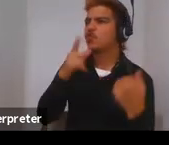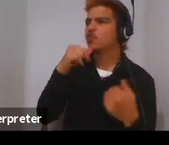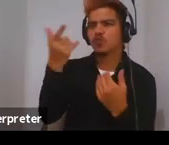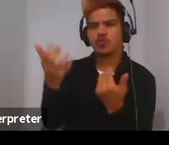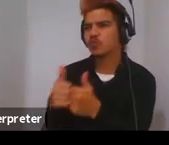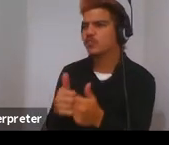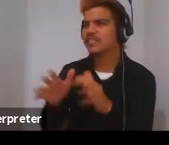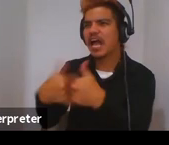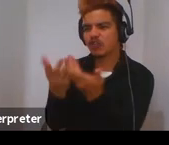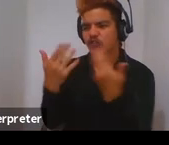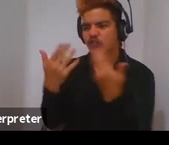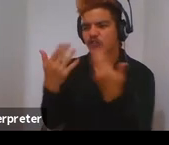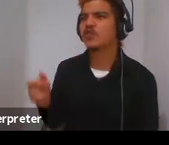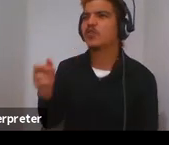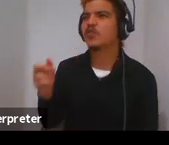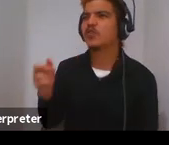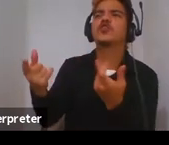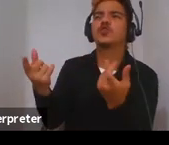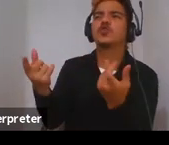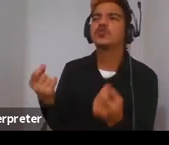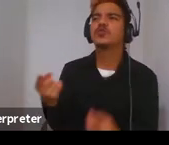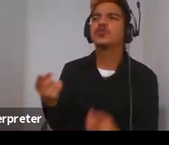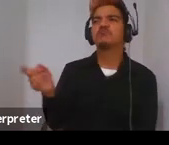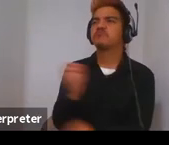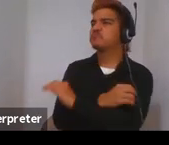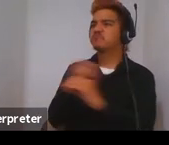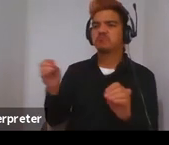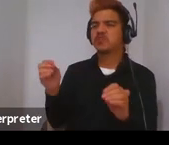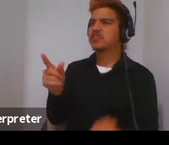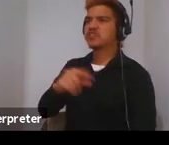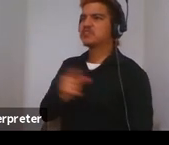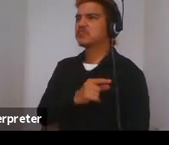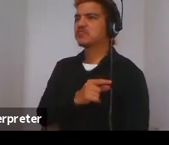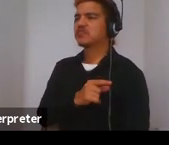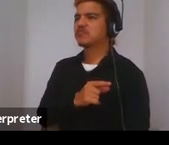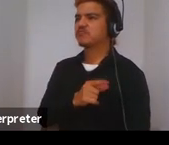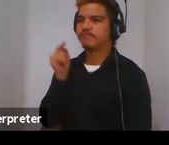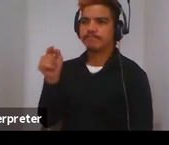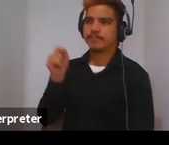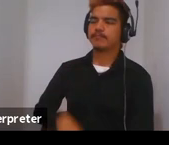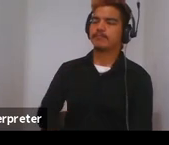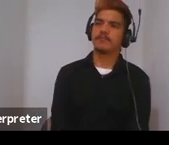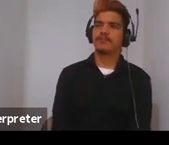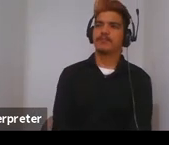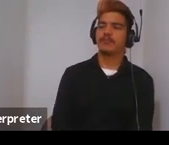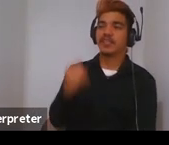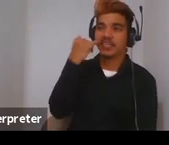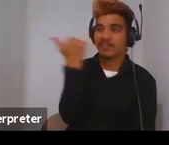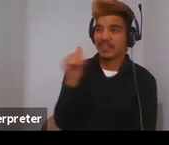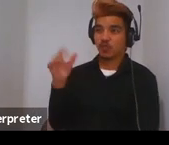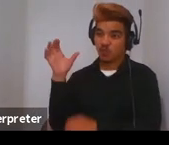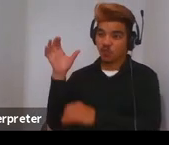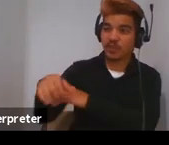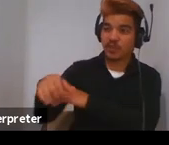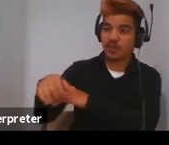were dressed, or what you were doing, you have nothing to feel guilty about, period. If anyone ever rapes you or hurts you in